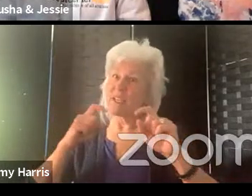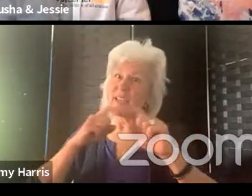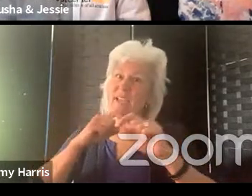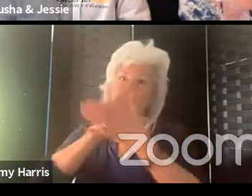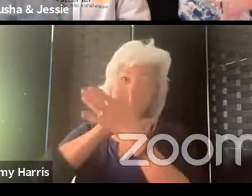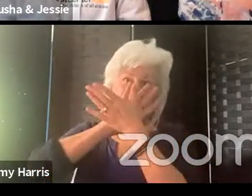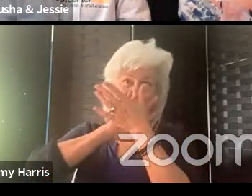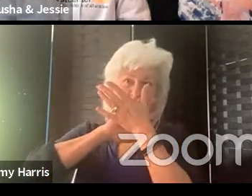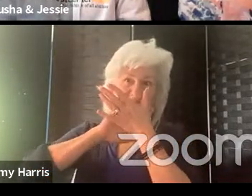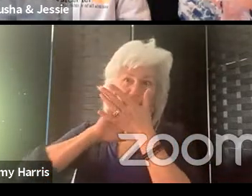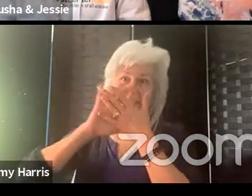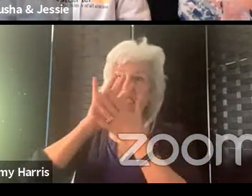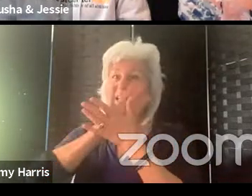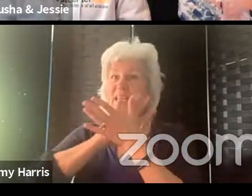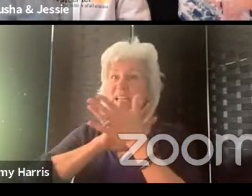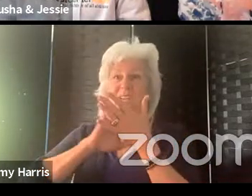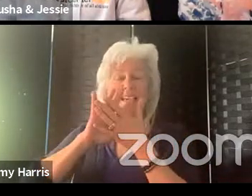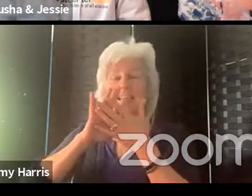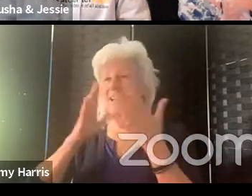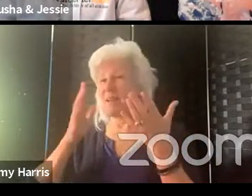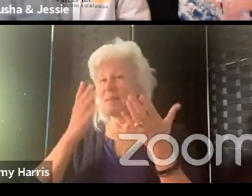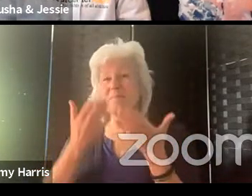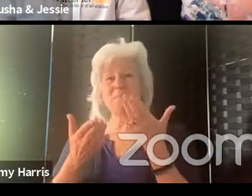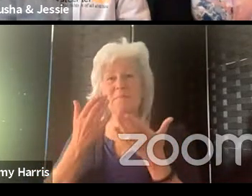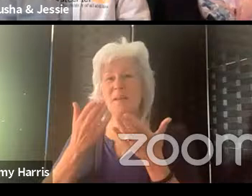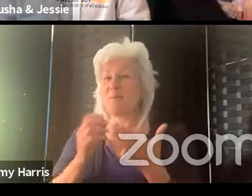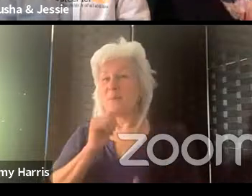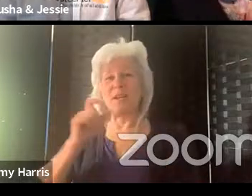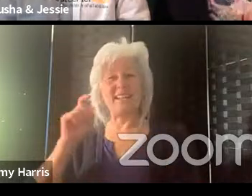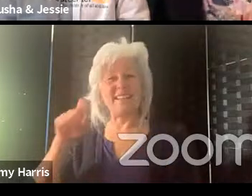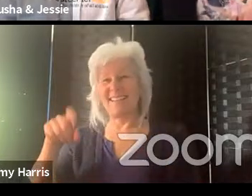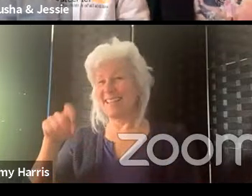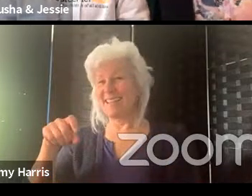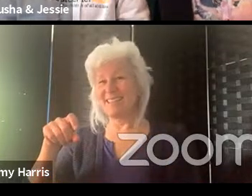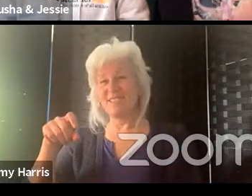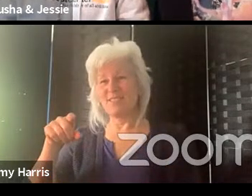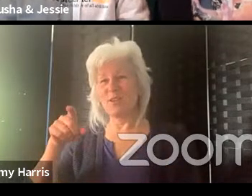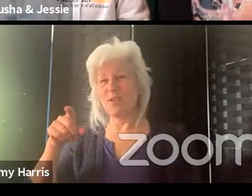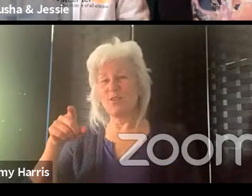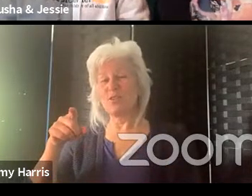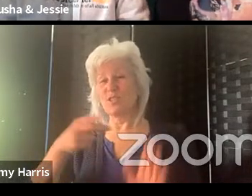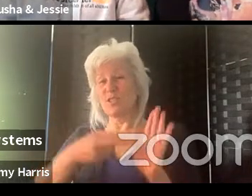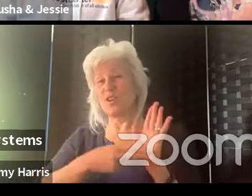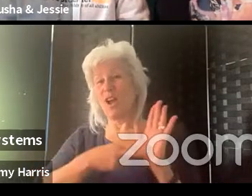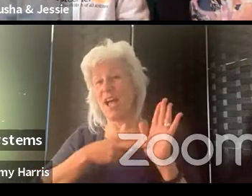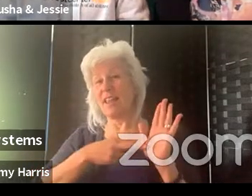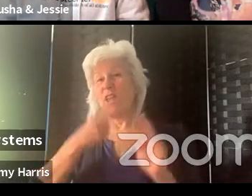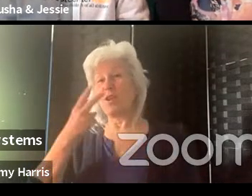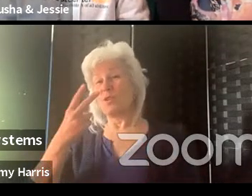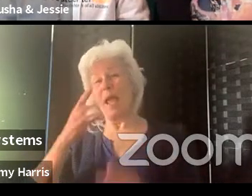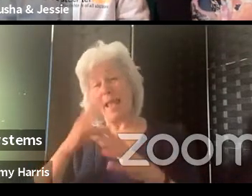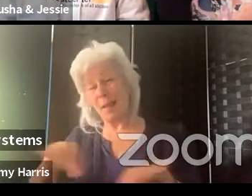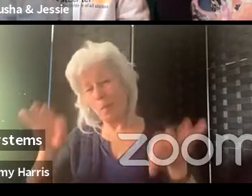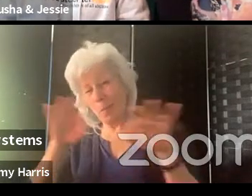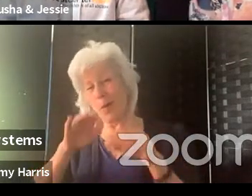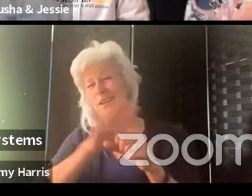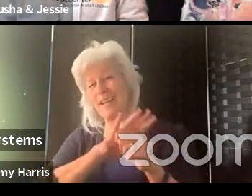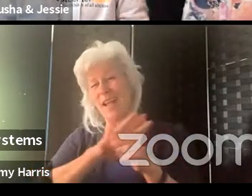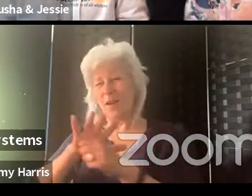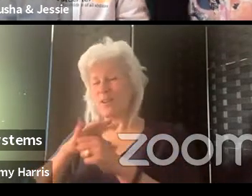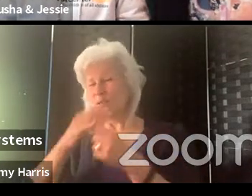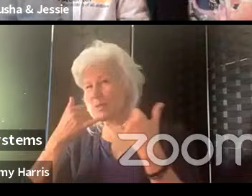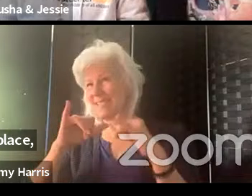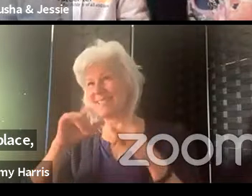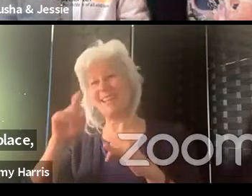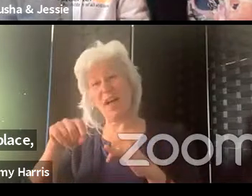navigate in the first place, those might not be necessary. So I think you just highlight two kind of really important areas that we still have a lot of